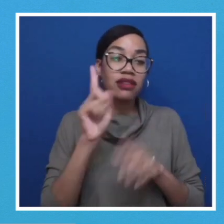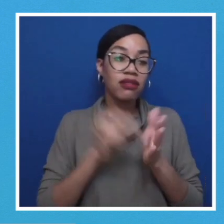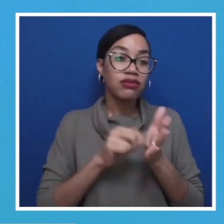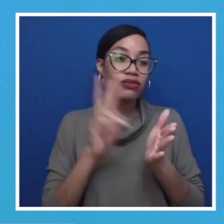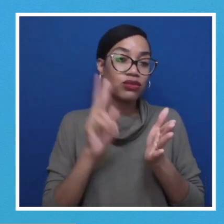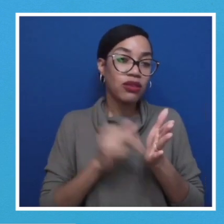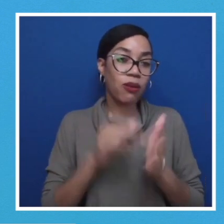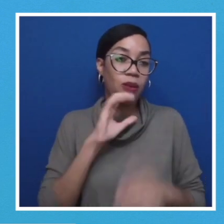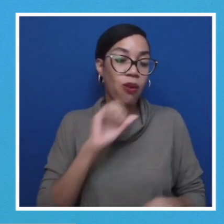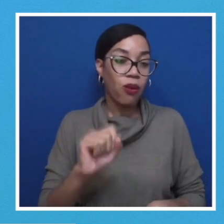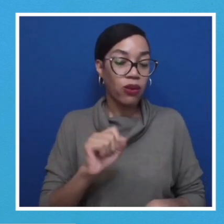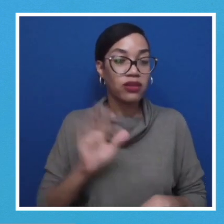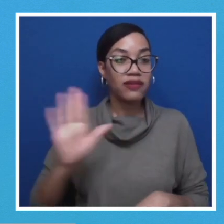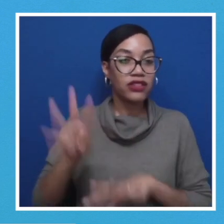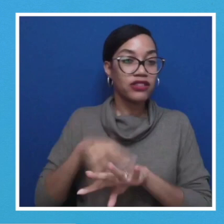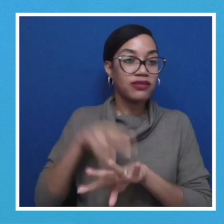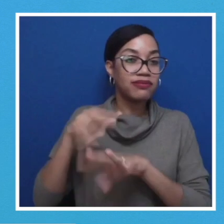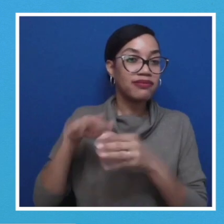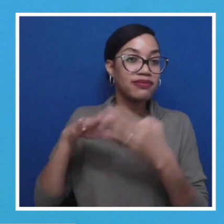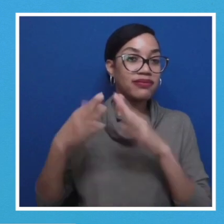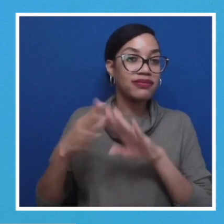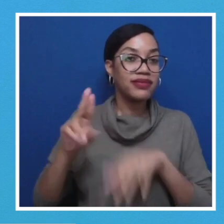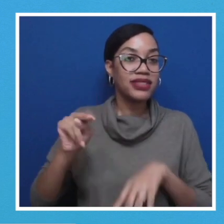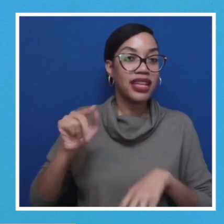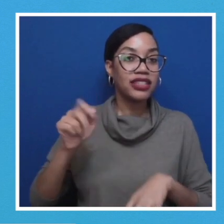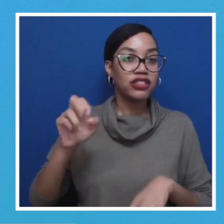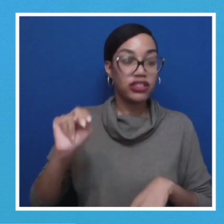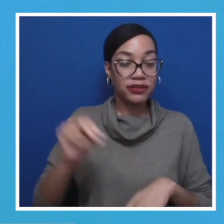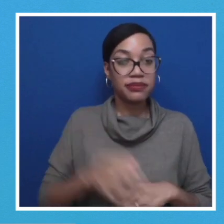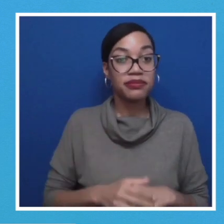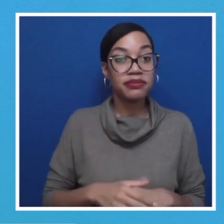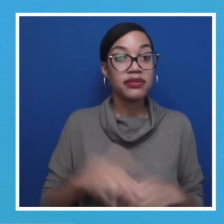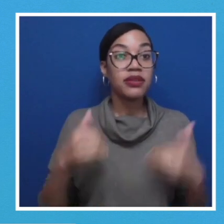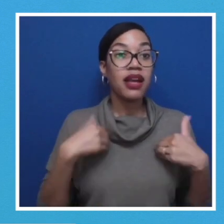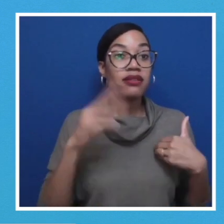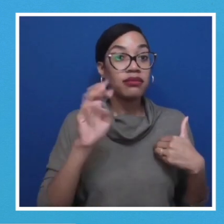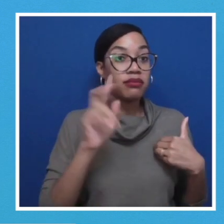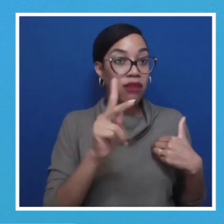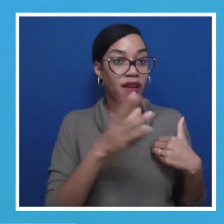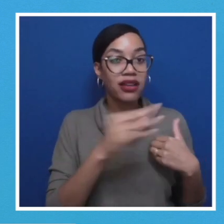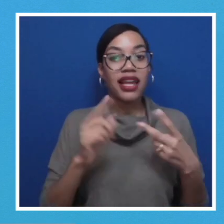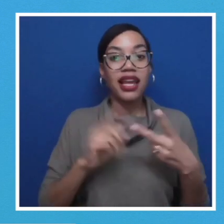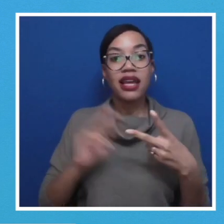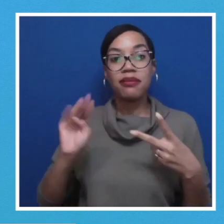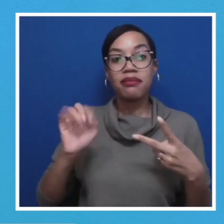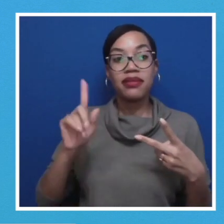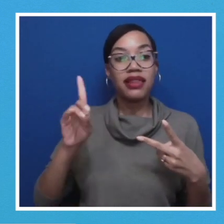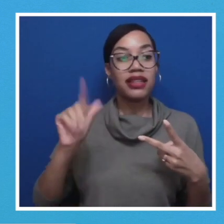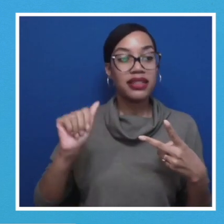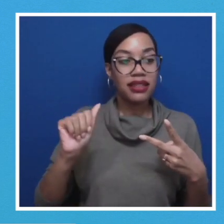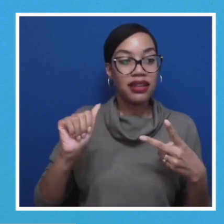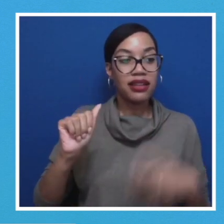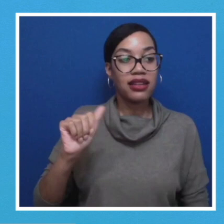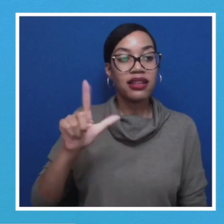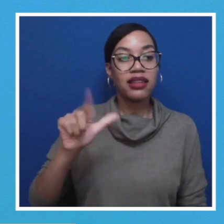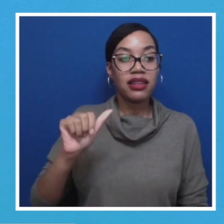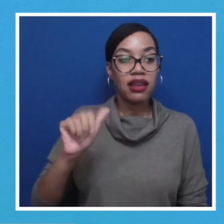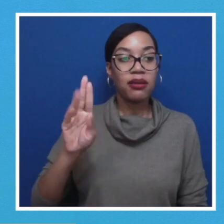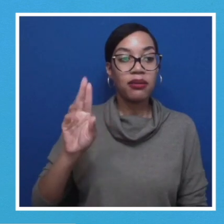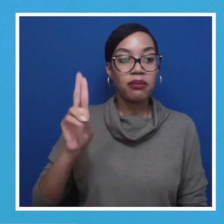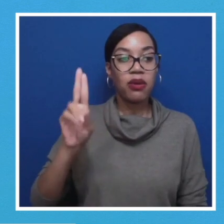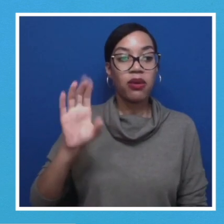Nation. Alongside Mark, we're going to be joined with Melina Laboken Massimo, here to speak